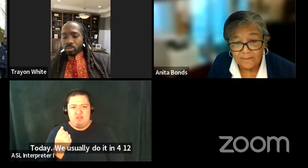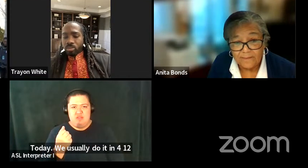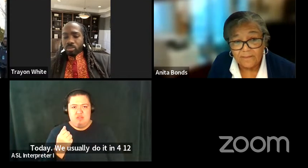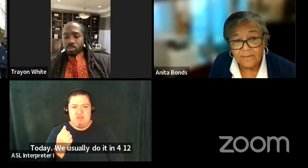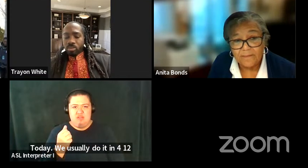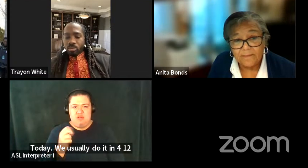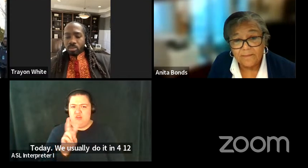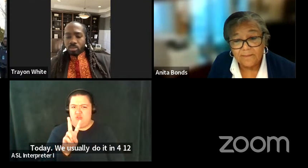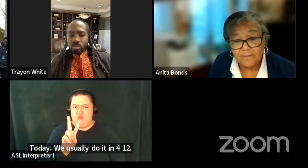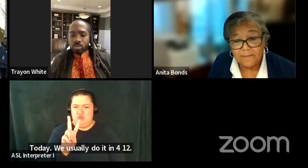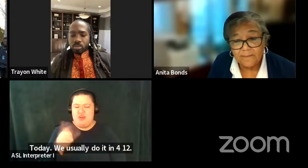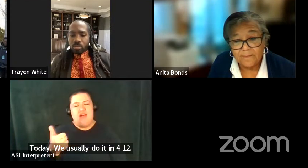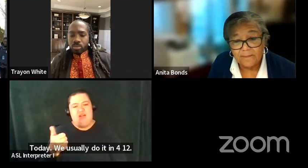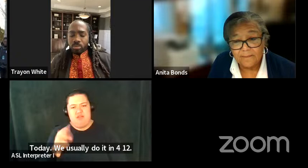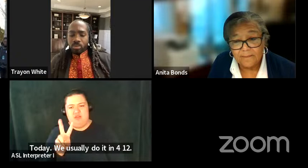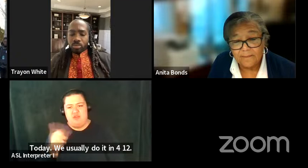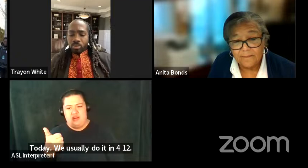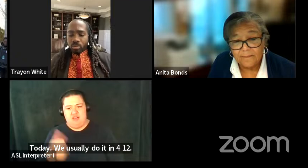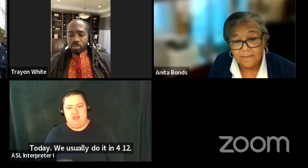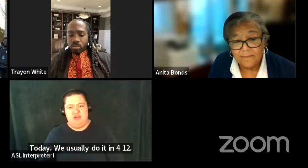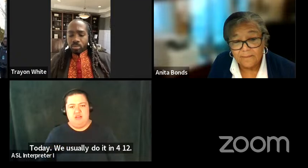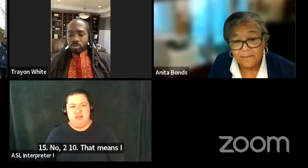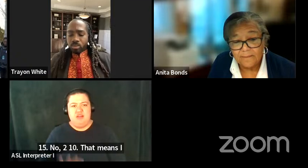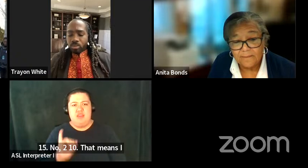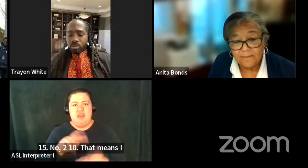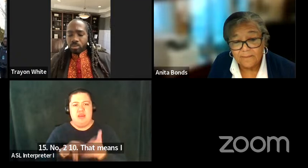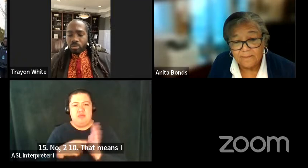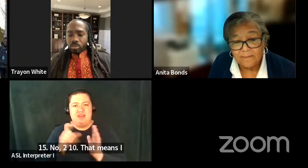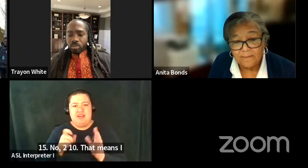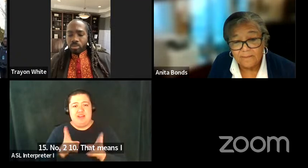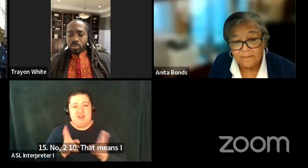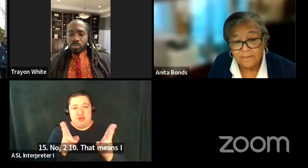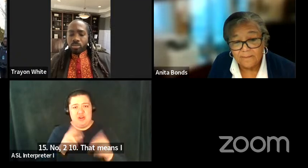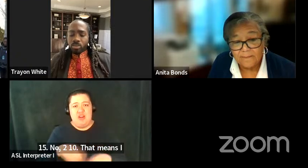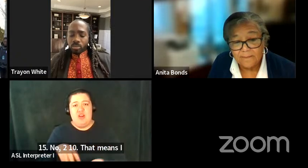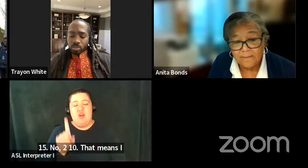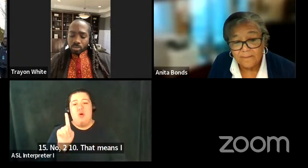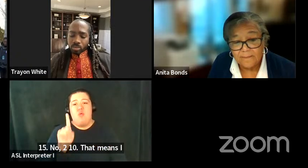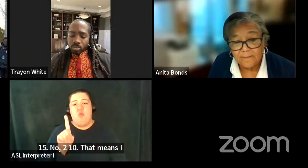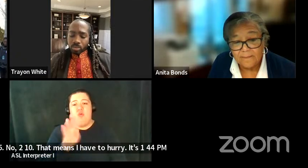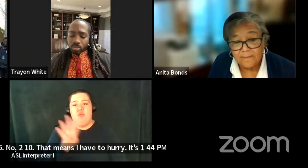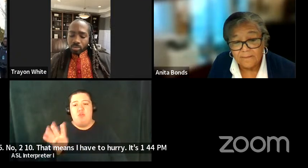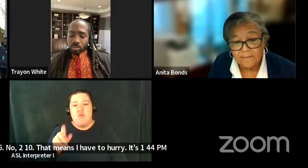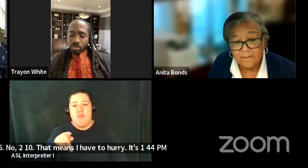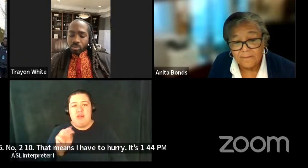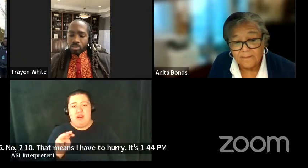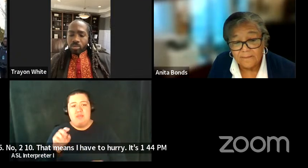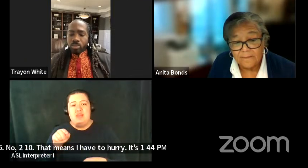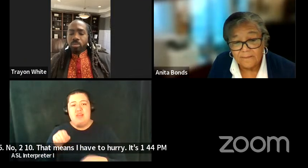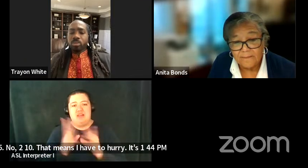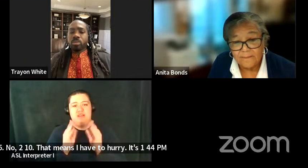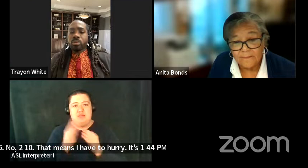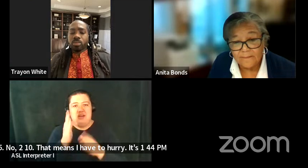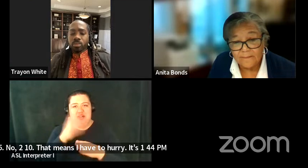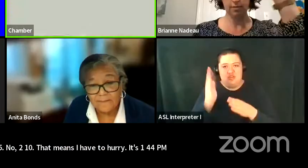2:15, no, 2:10. That means I have to hurry. It's 1:44 PM and this meeting is adjourned.